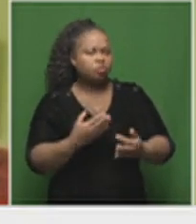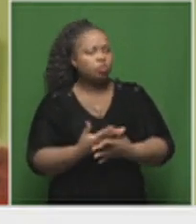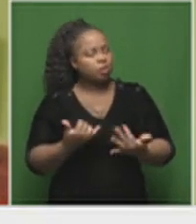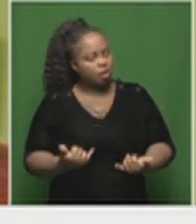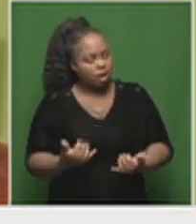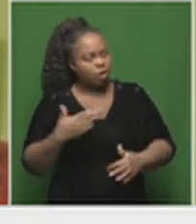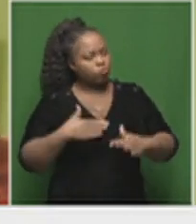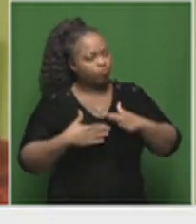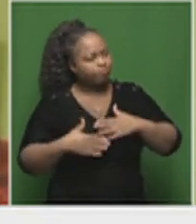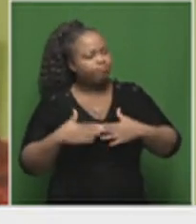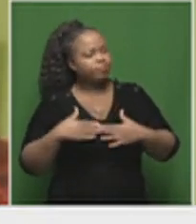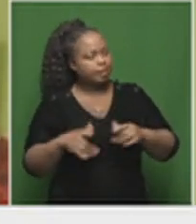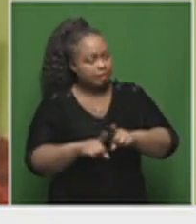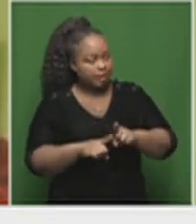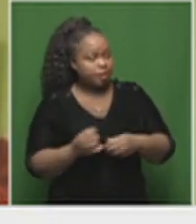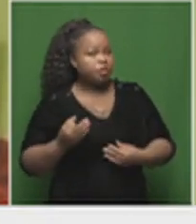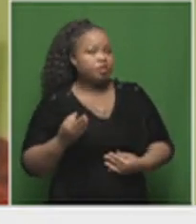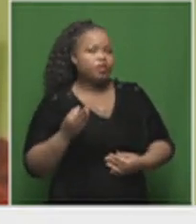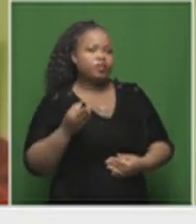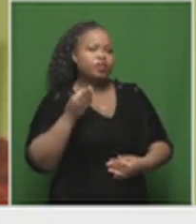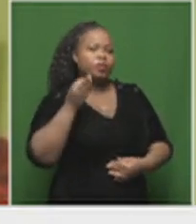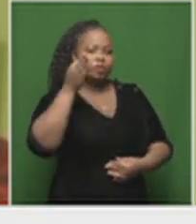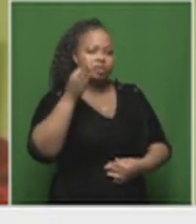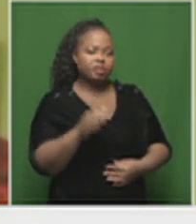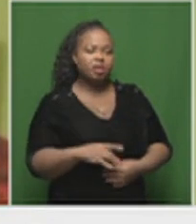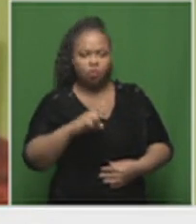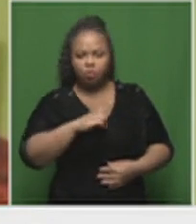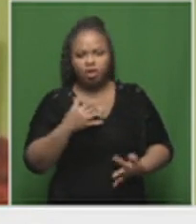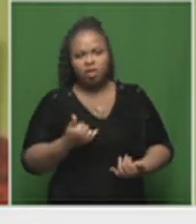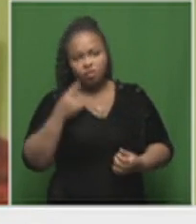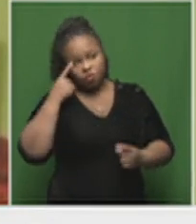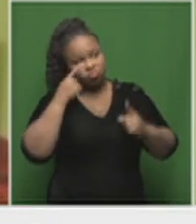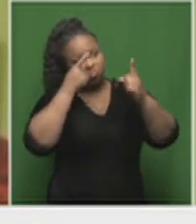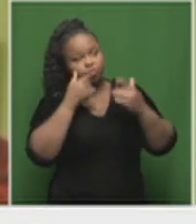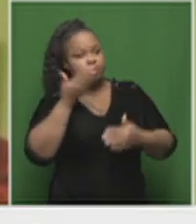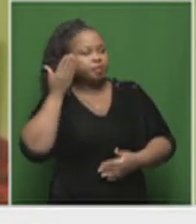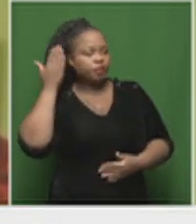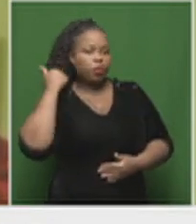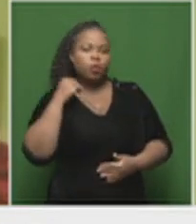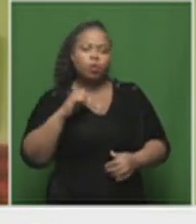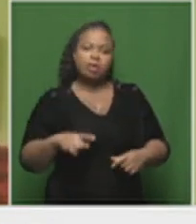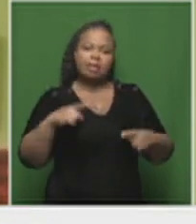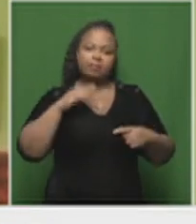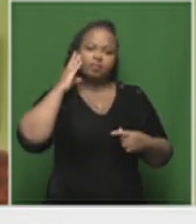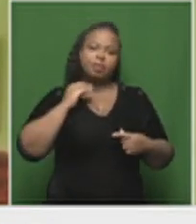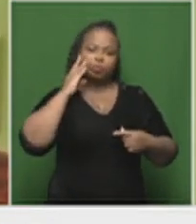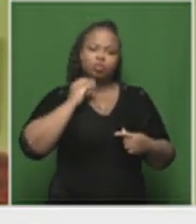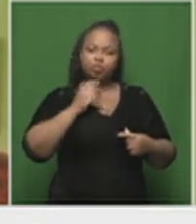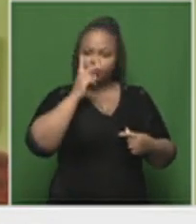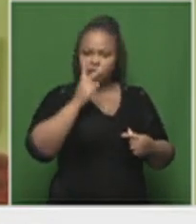and in the future. And based on reality and people's own lived experiences, you see